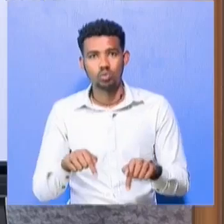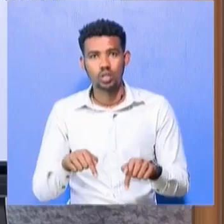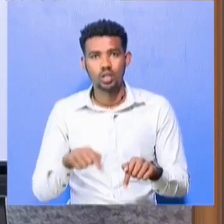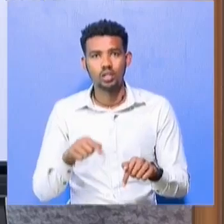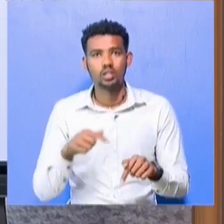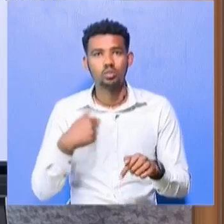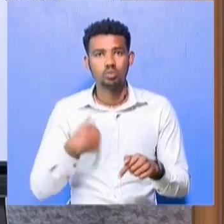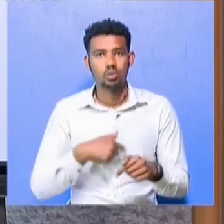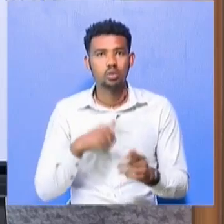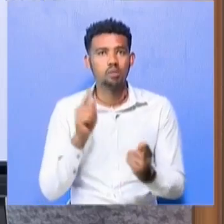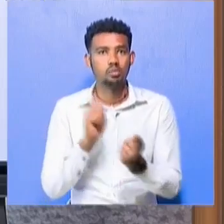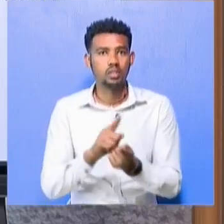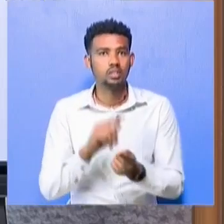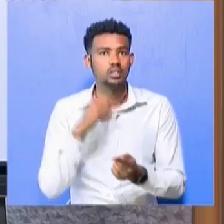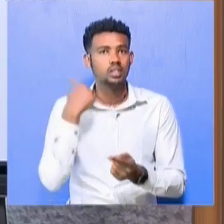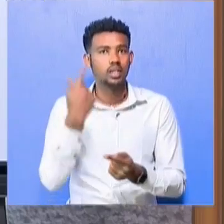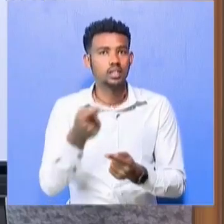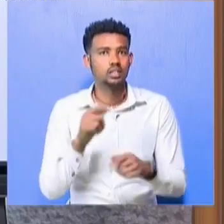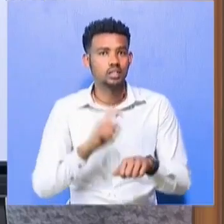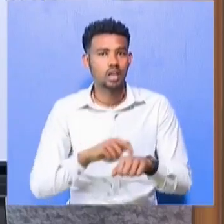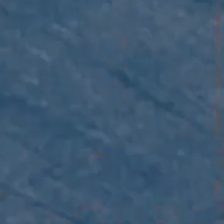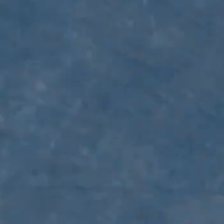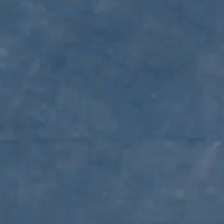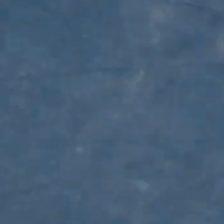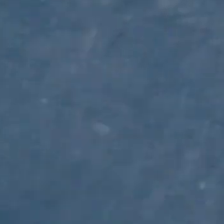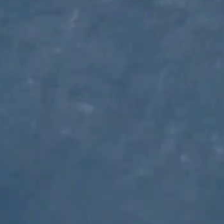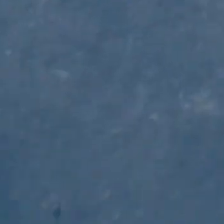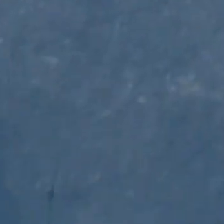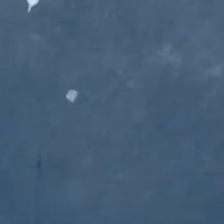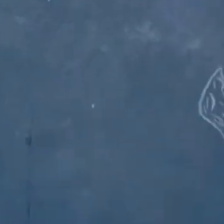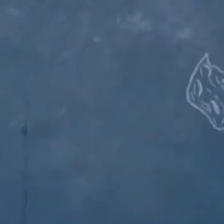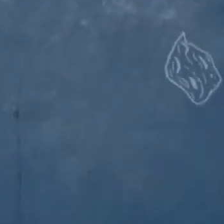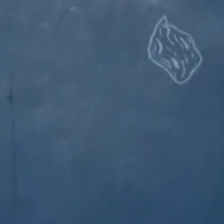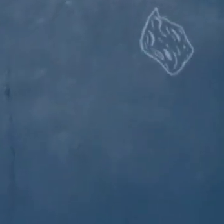next time. See you. Goodbye, students. Goodbye.